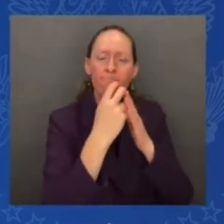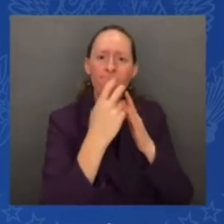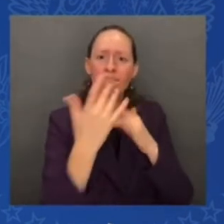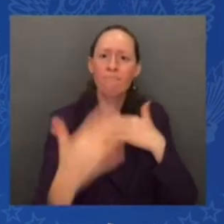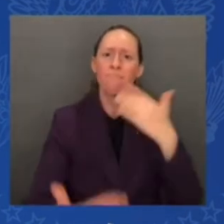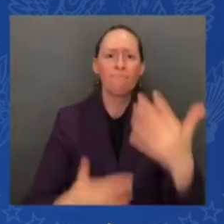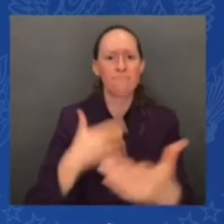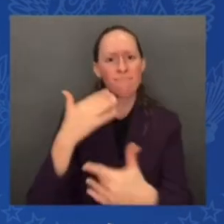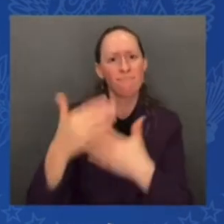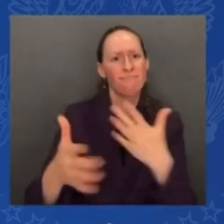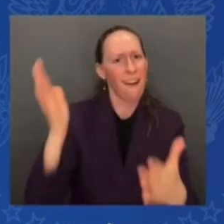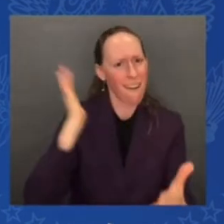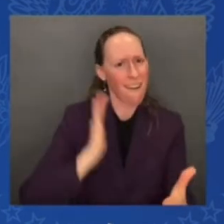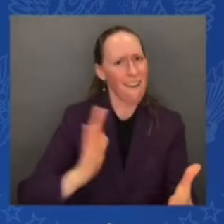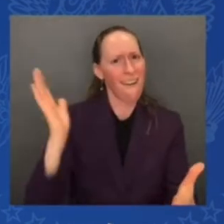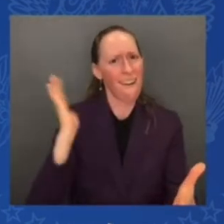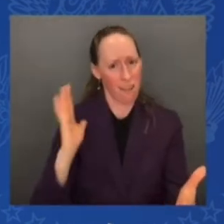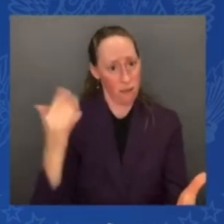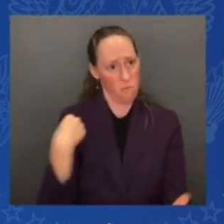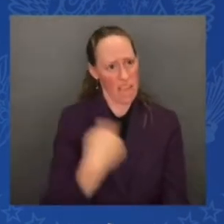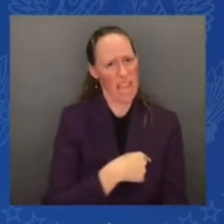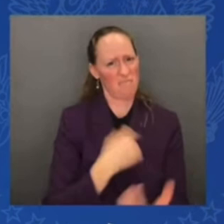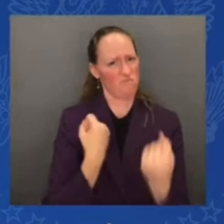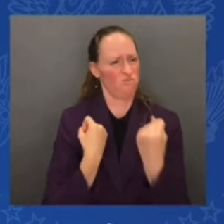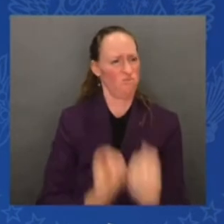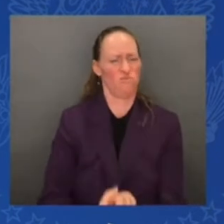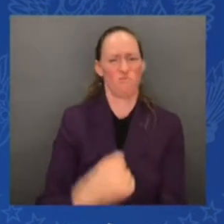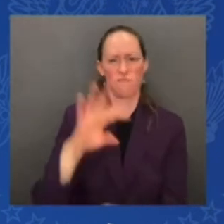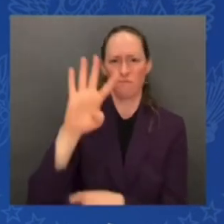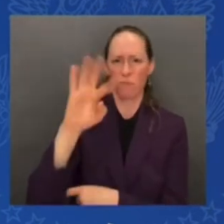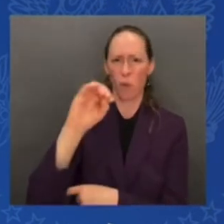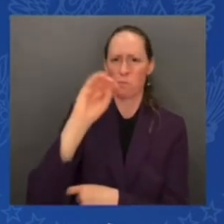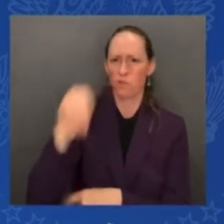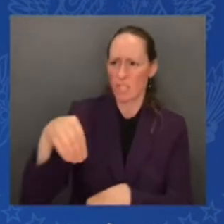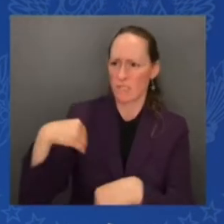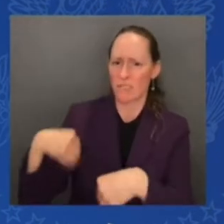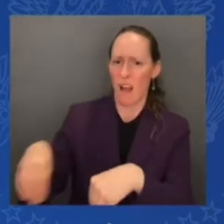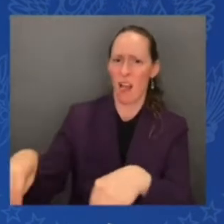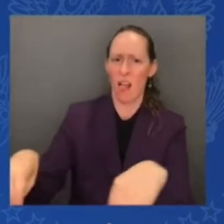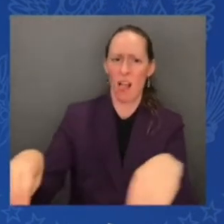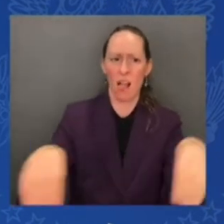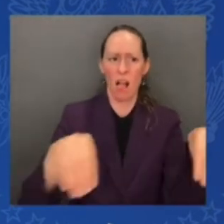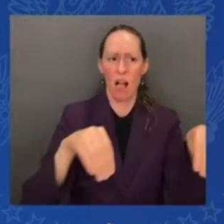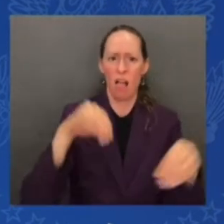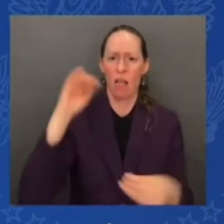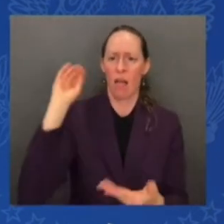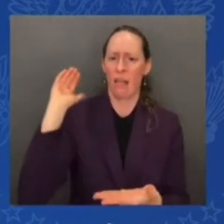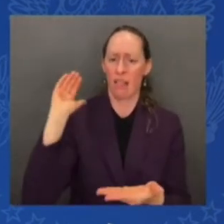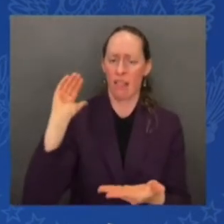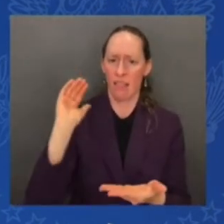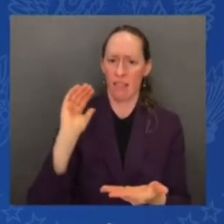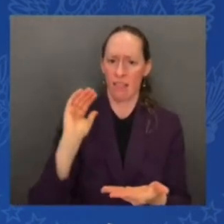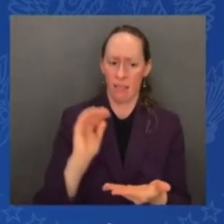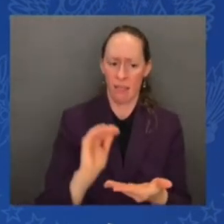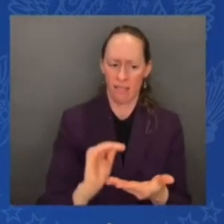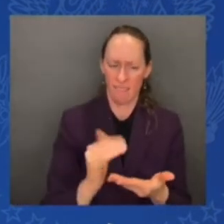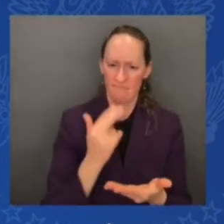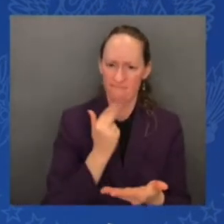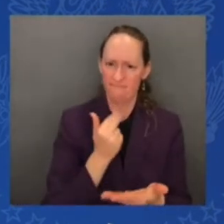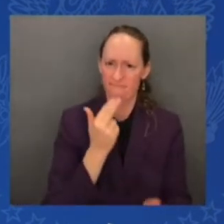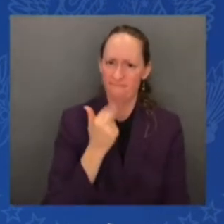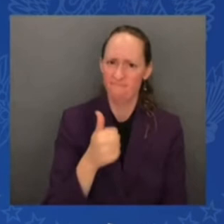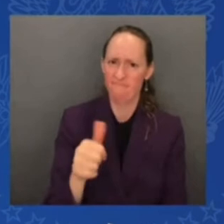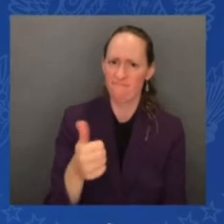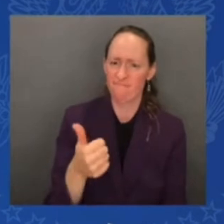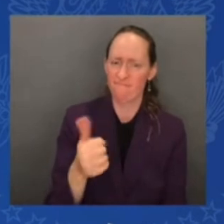I designated and I signed, and I insisted that it be written and passed, the Chips and Science Act, exactly almost 1 year